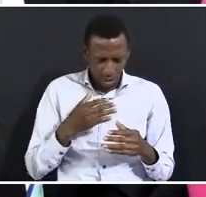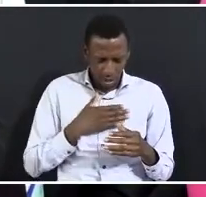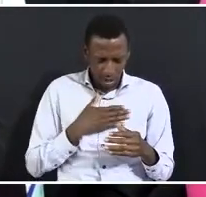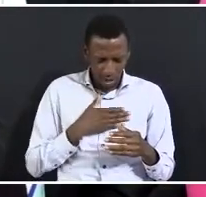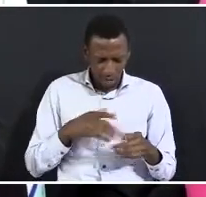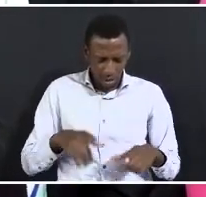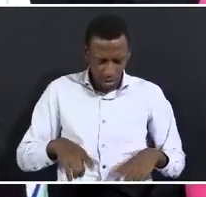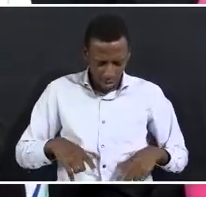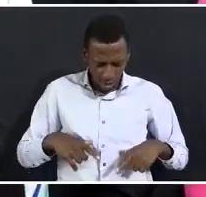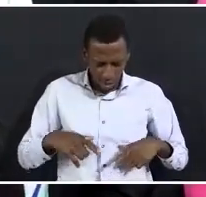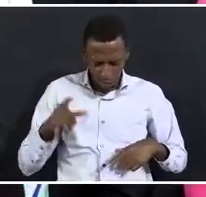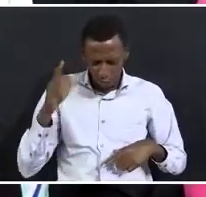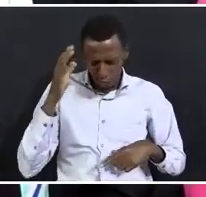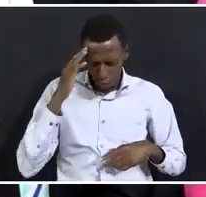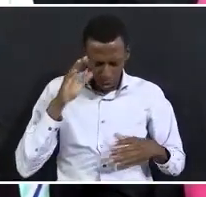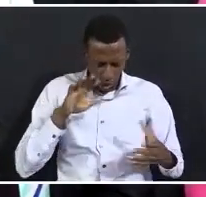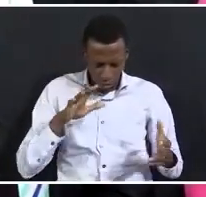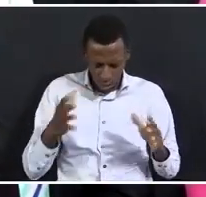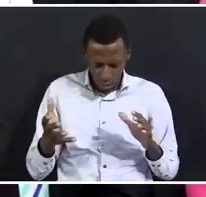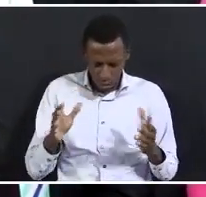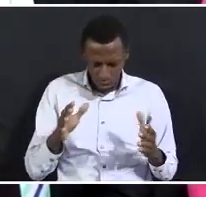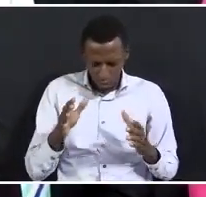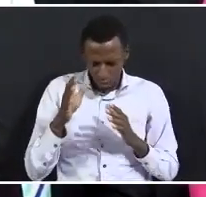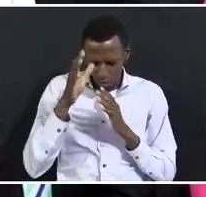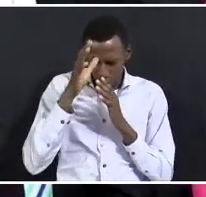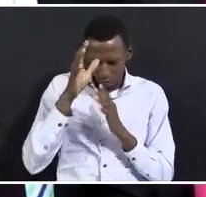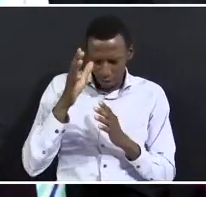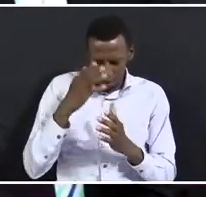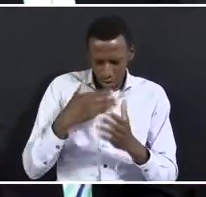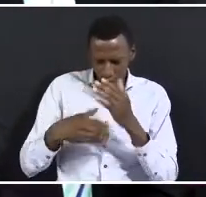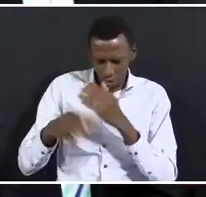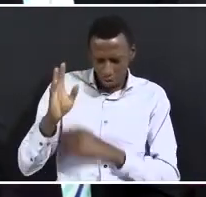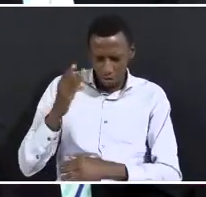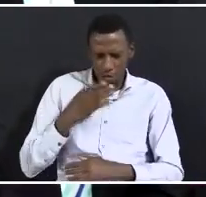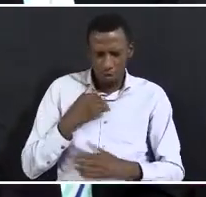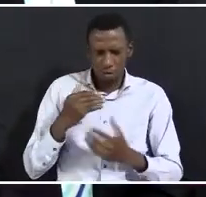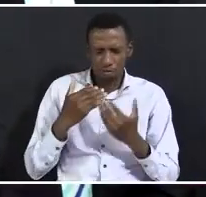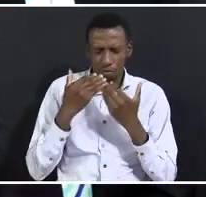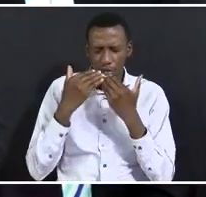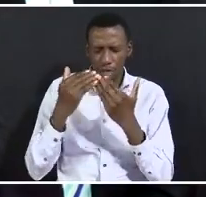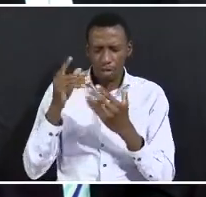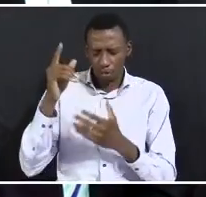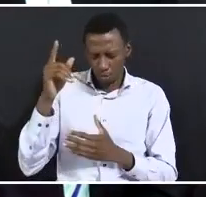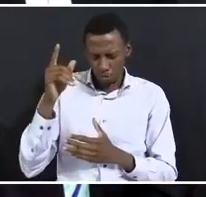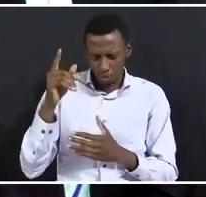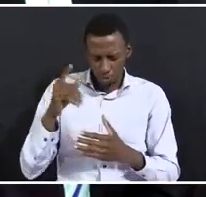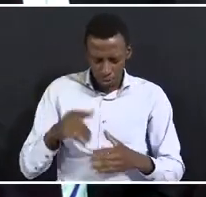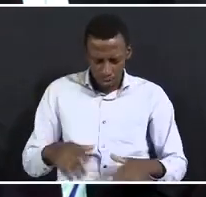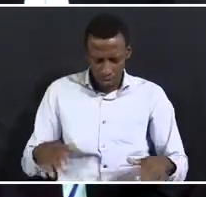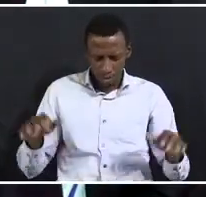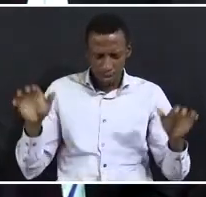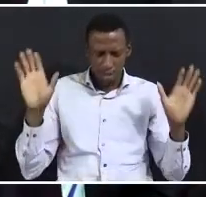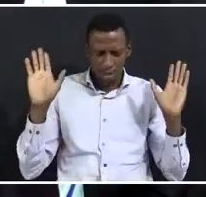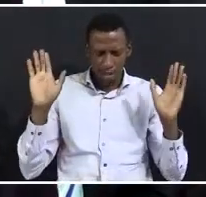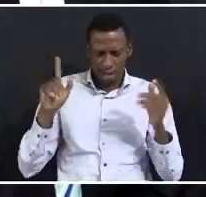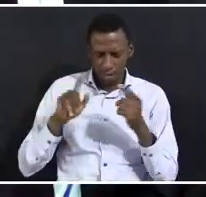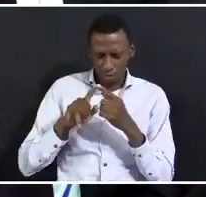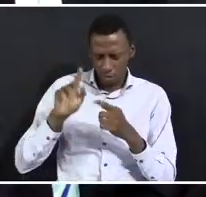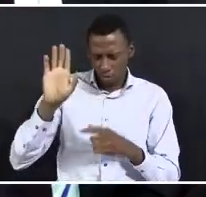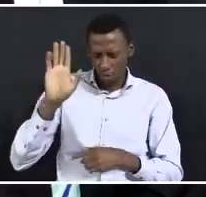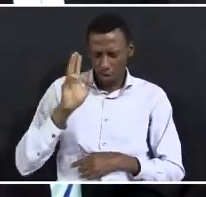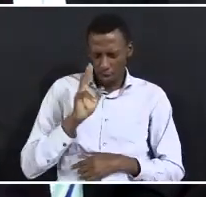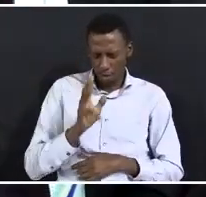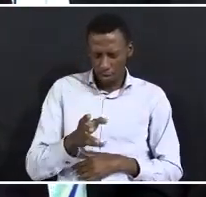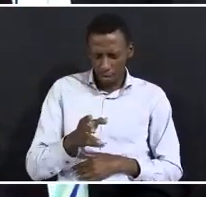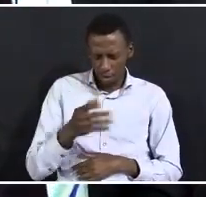would be like, Father God, we just want to come to you with thanksgiving. We surrender to your will because